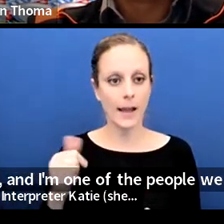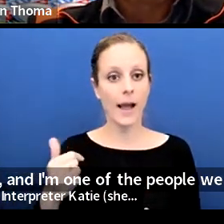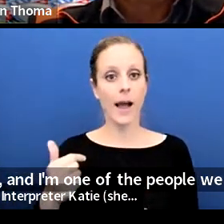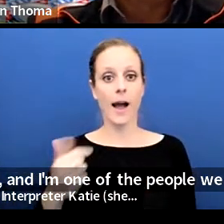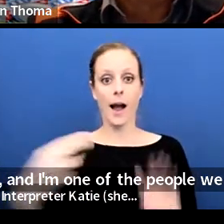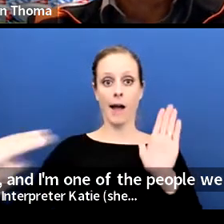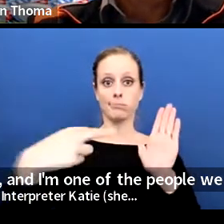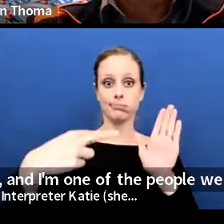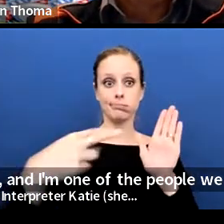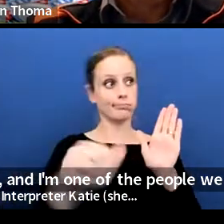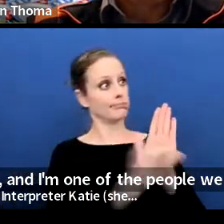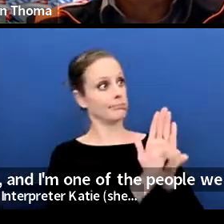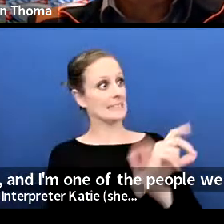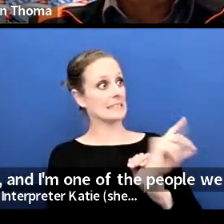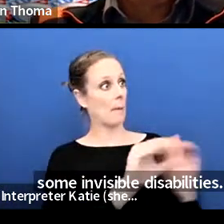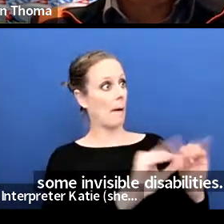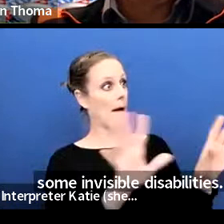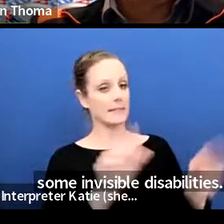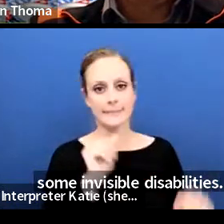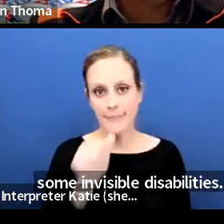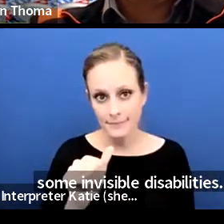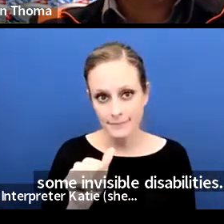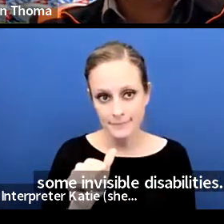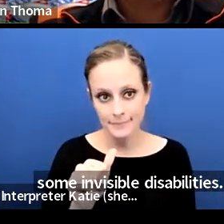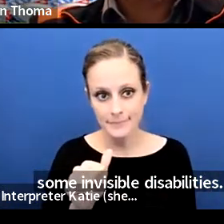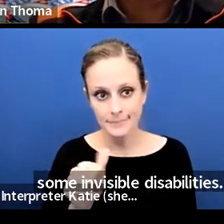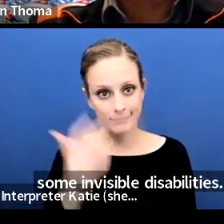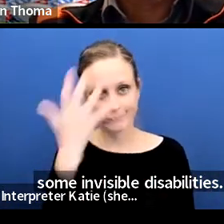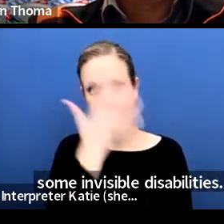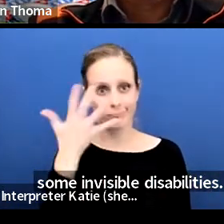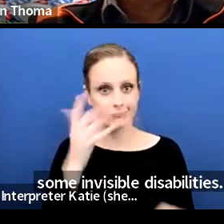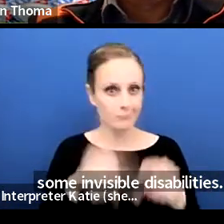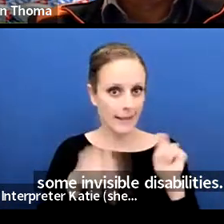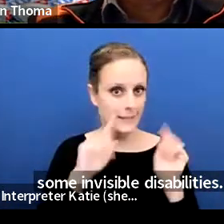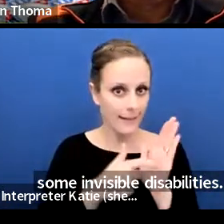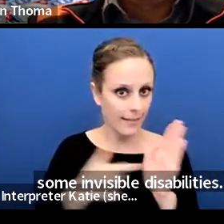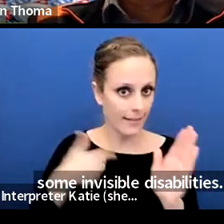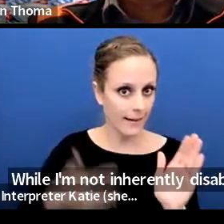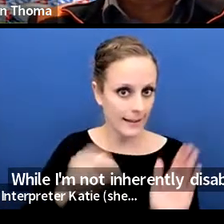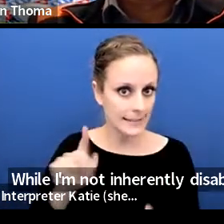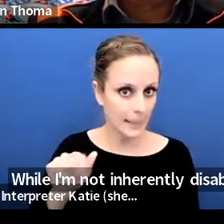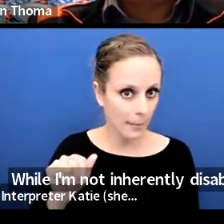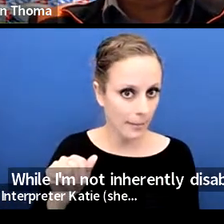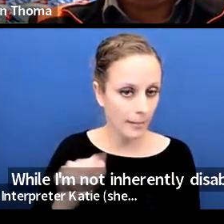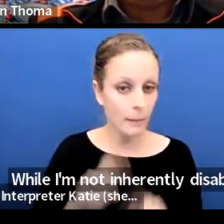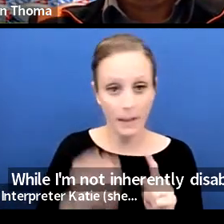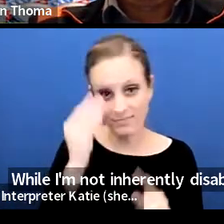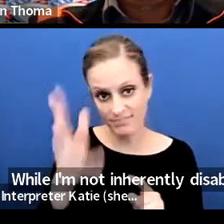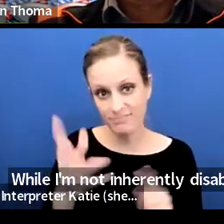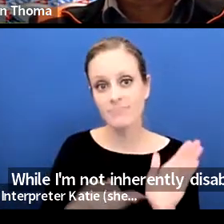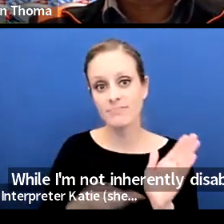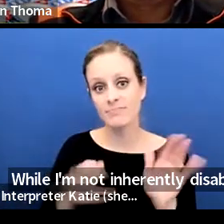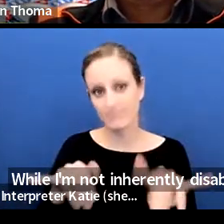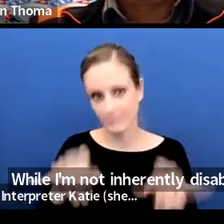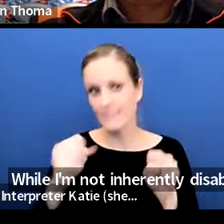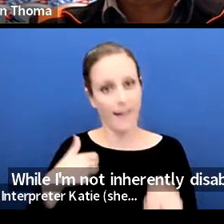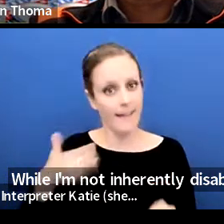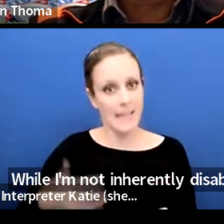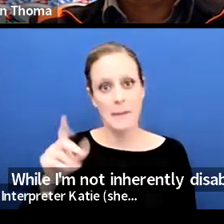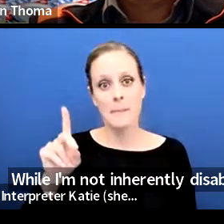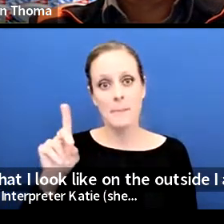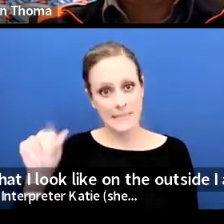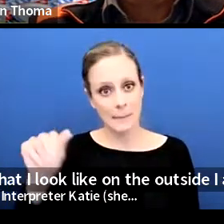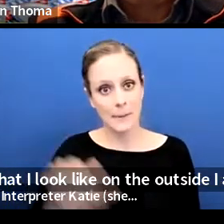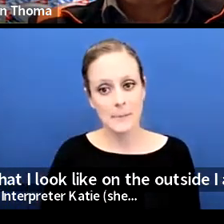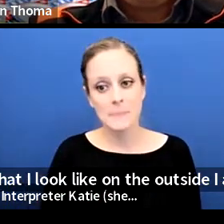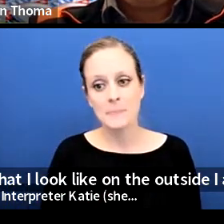obviously apparently disabled by what I look like on the outside, I absolutely am. So that's